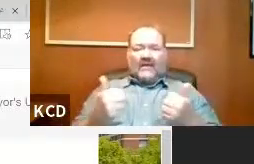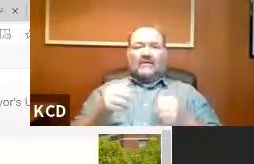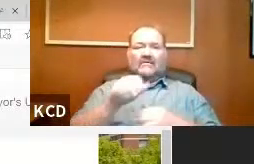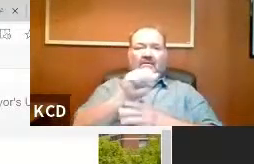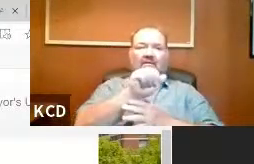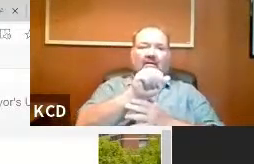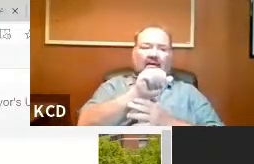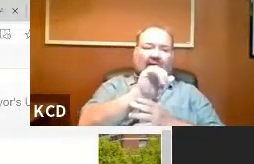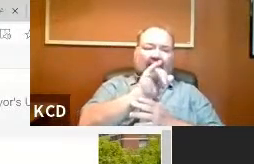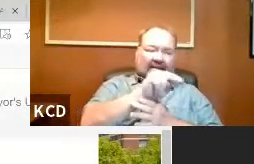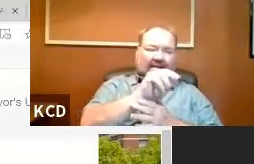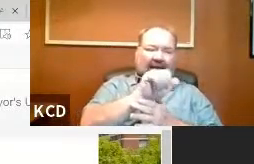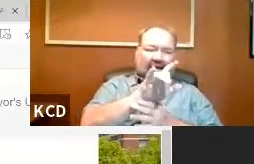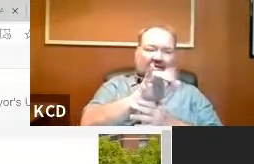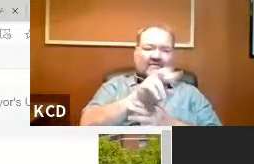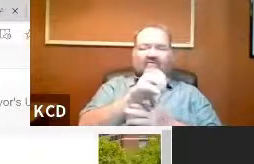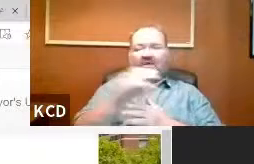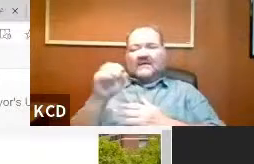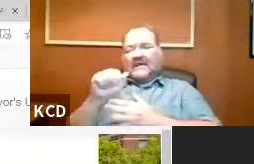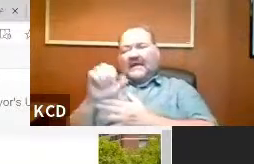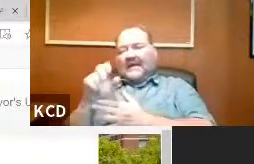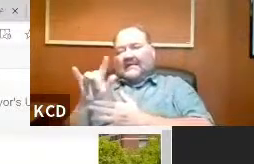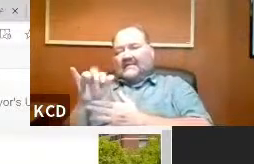active cases will be based on